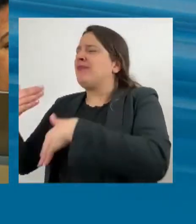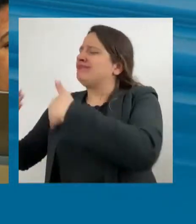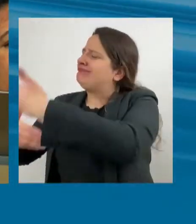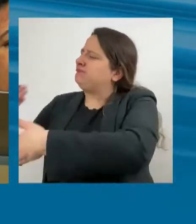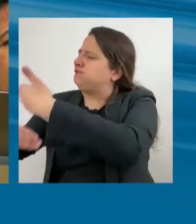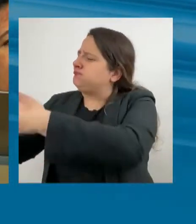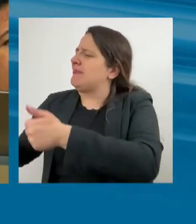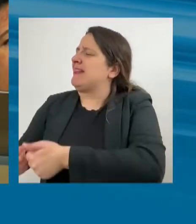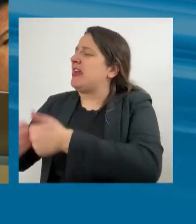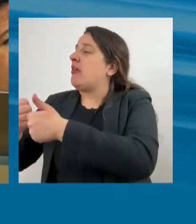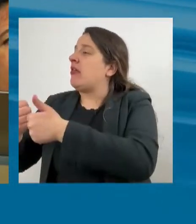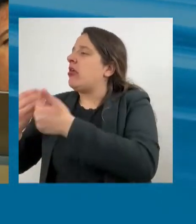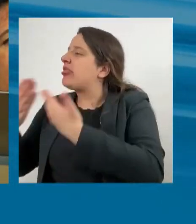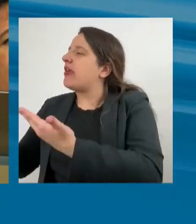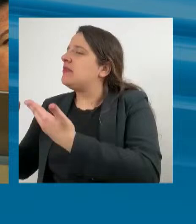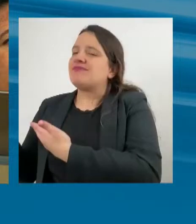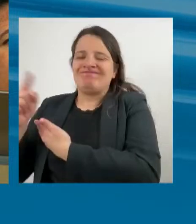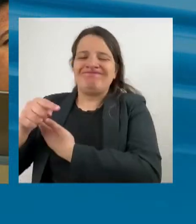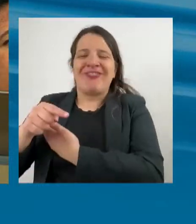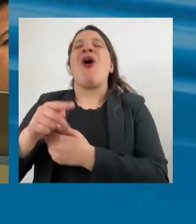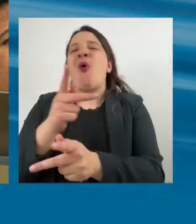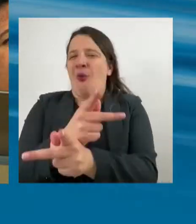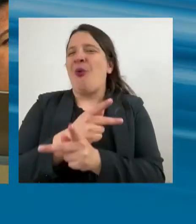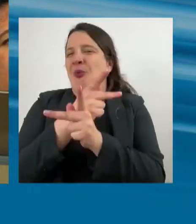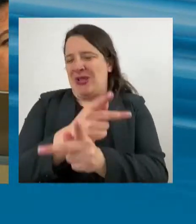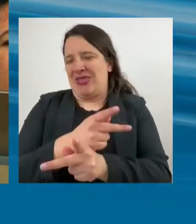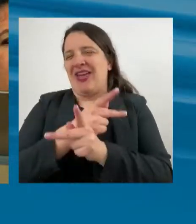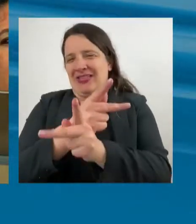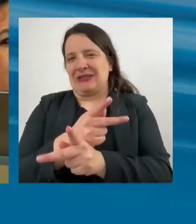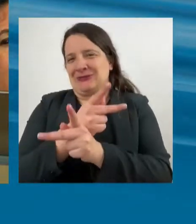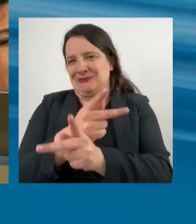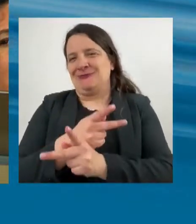work. I think that experience